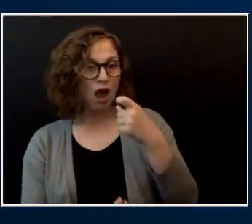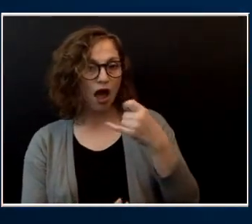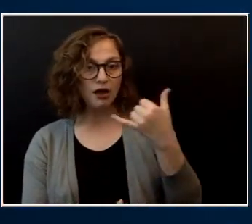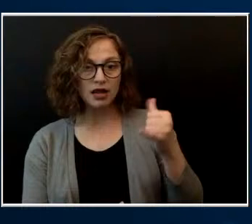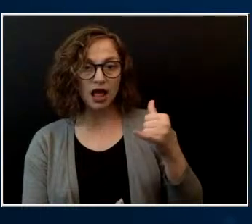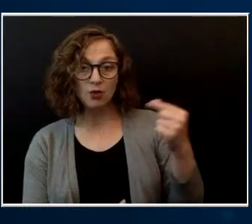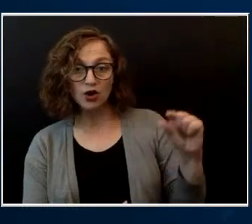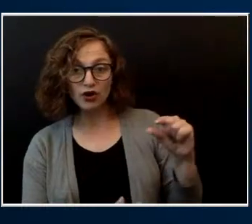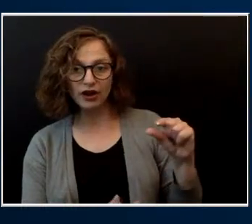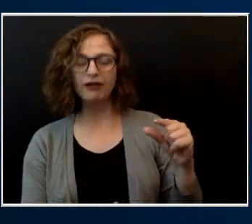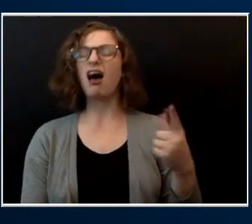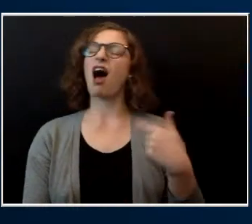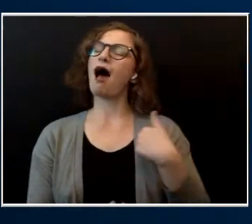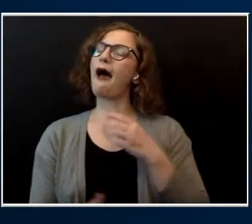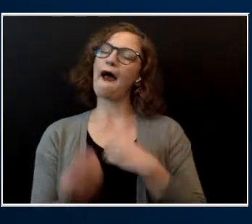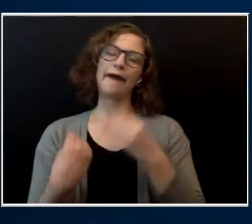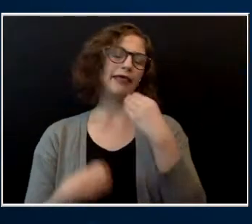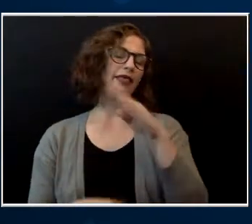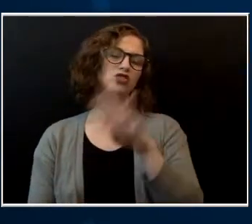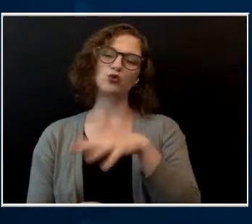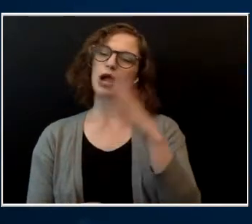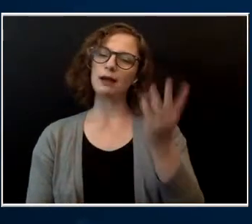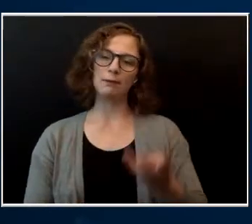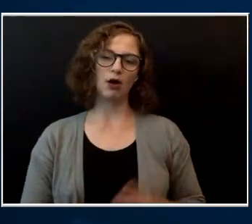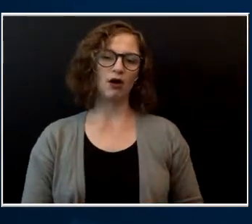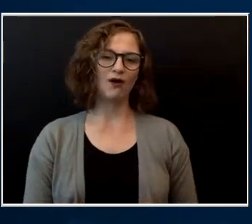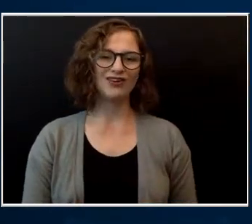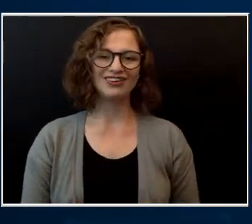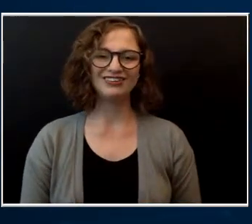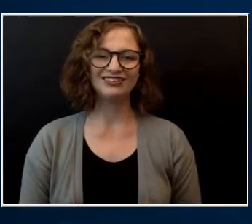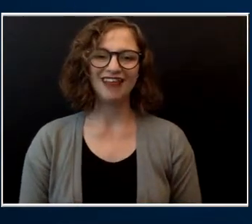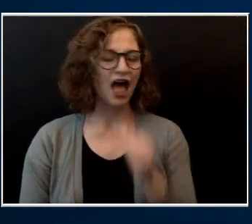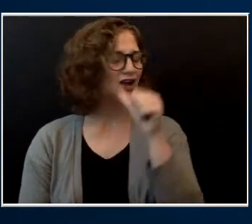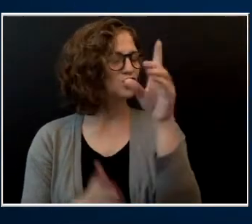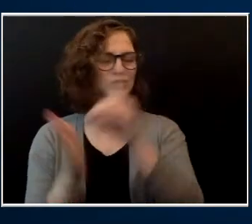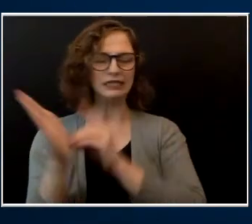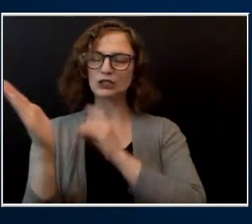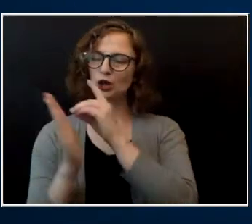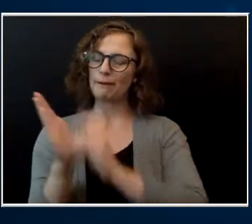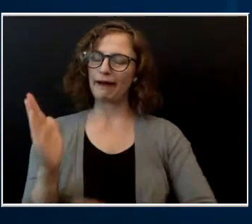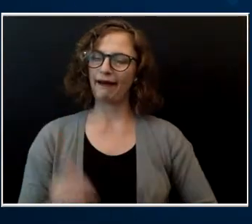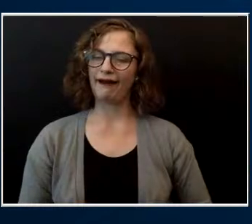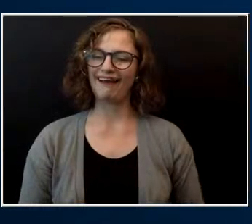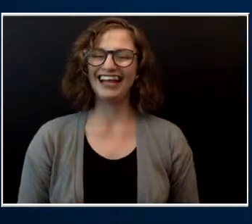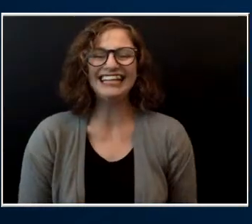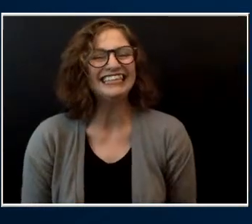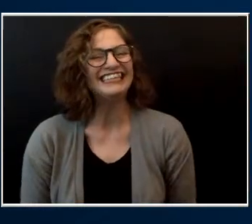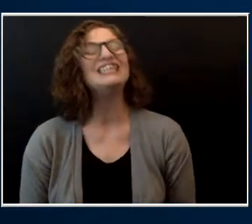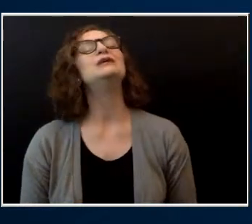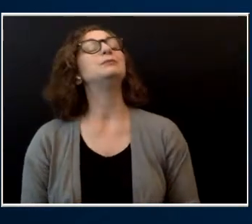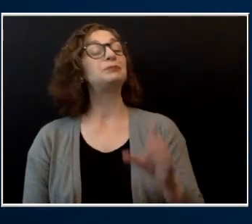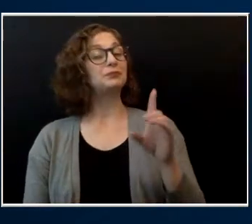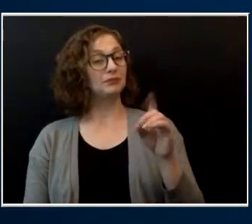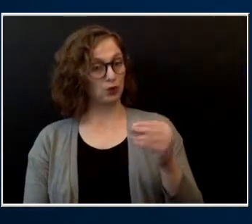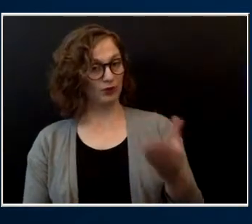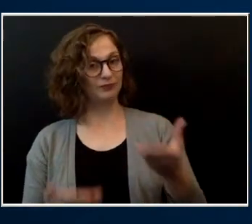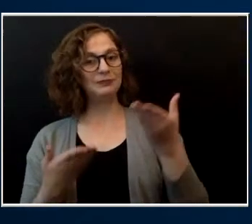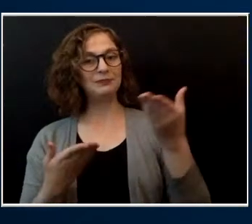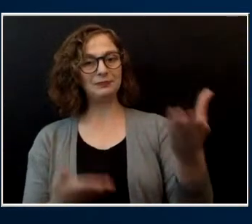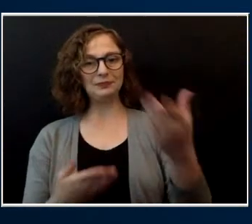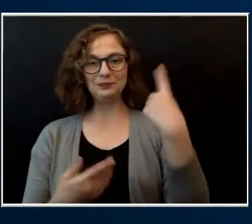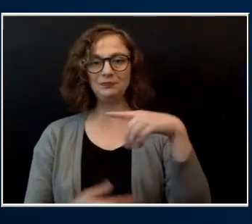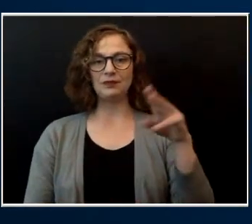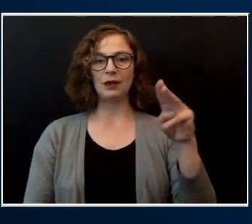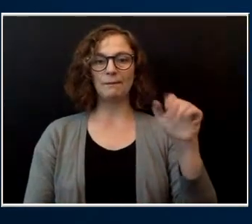rainbow, Dr. Awesome. Stites. Okay, well, it's about how much you eat. I do have a recommendation, though, for Mandy and Wake, because I love